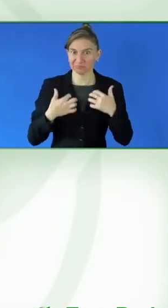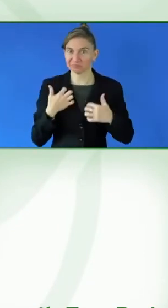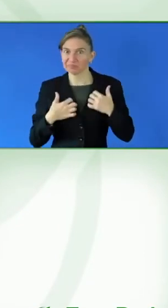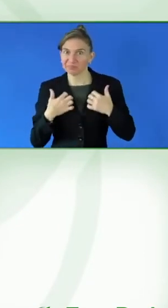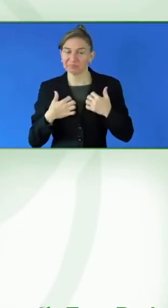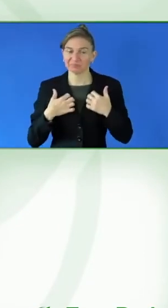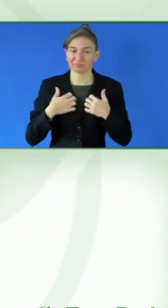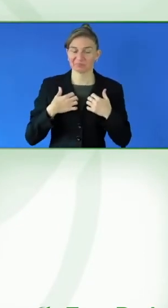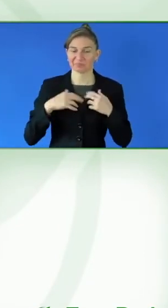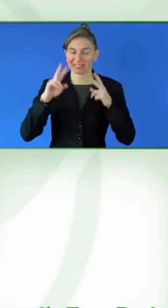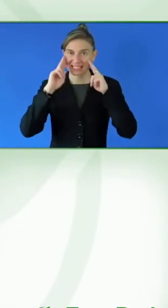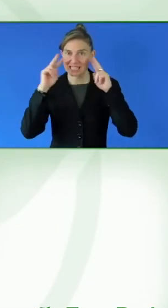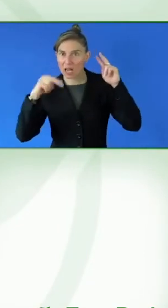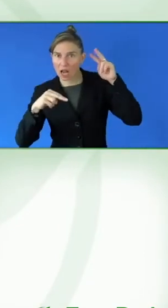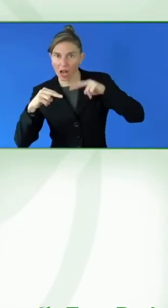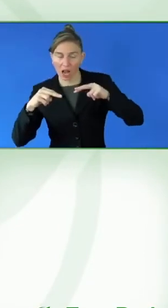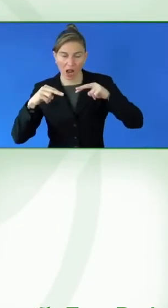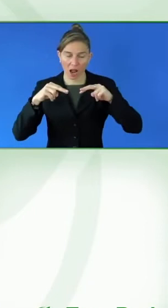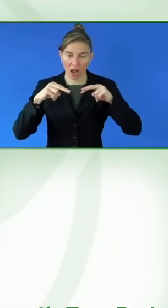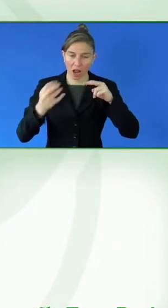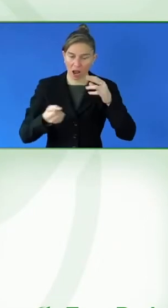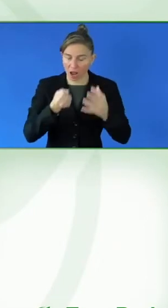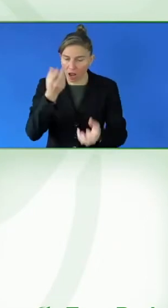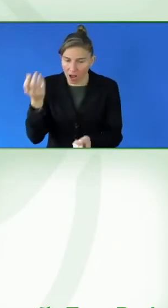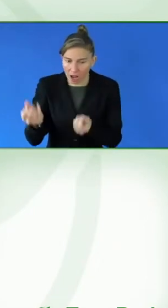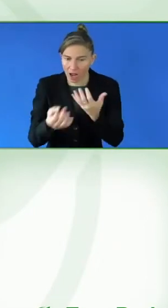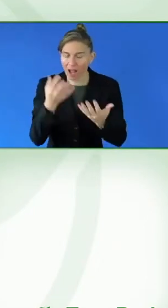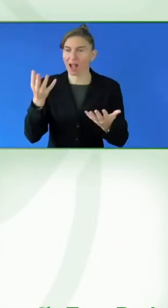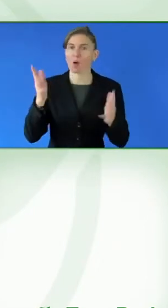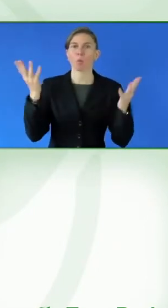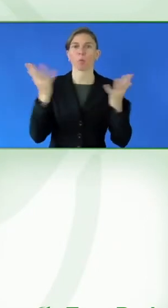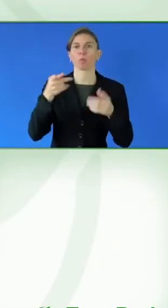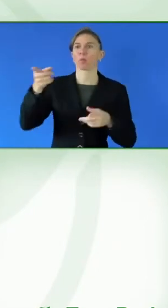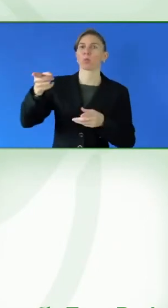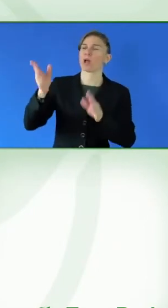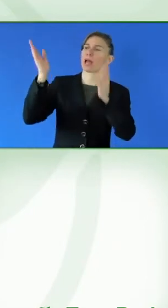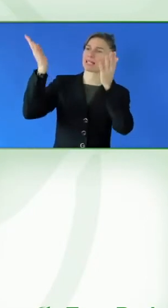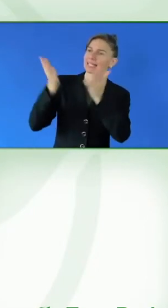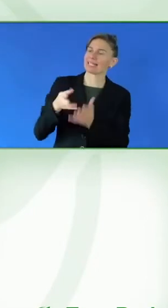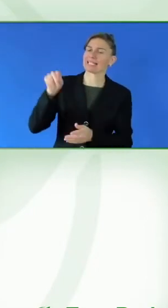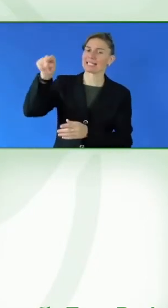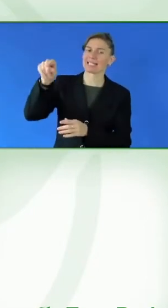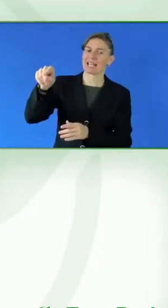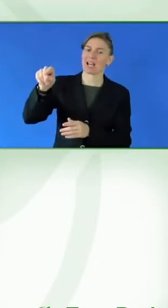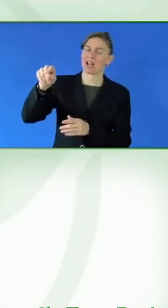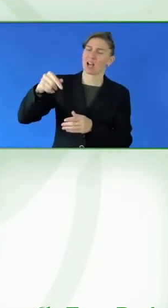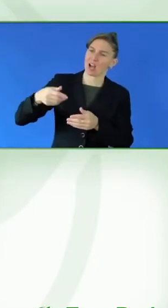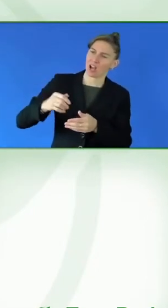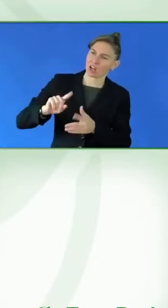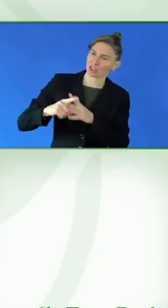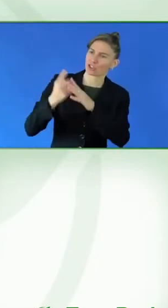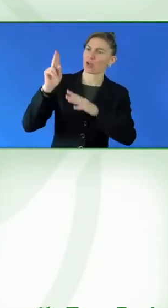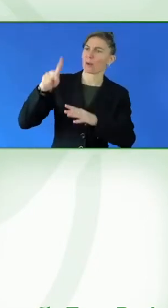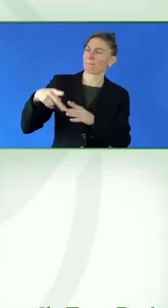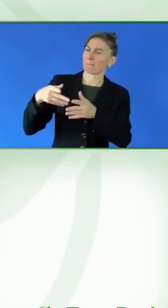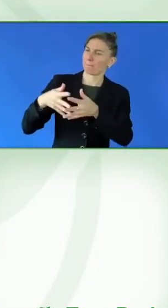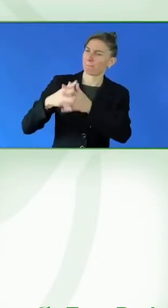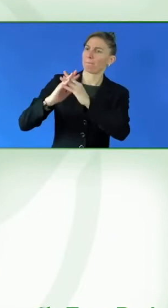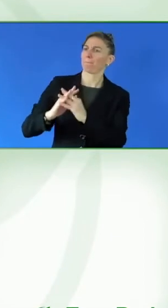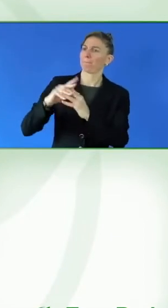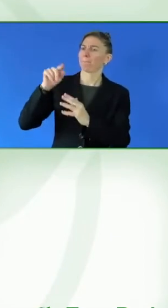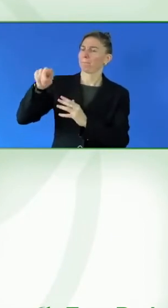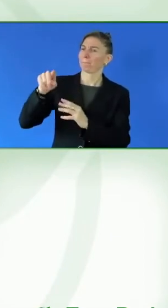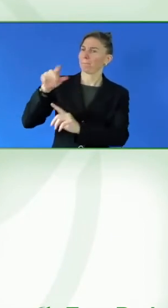about the startup scene of impact entrepreneurship in India. So I'm Georg, I'm